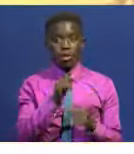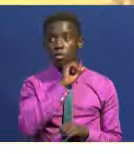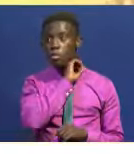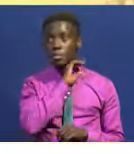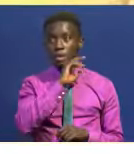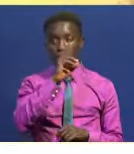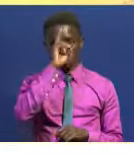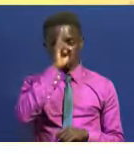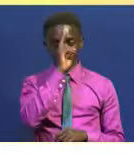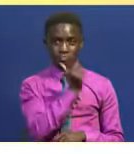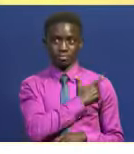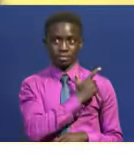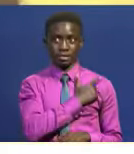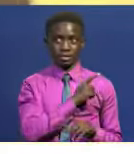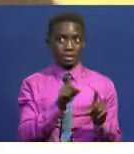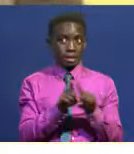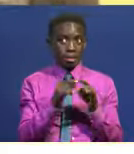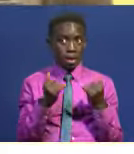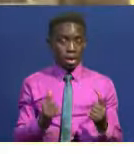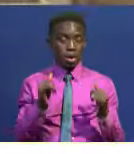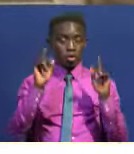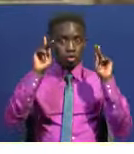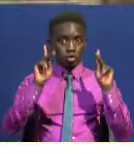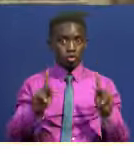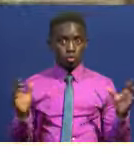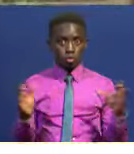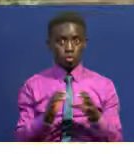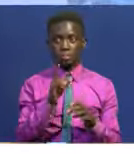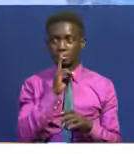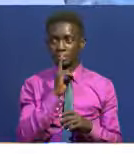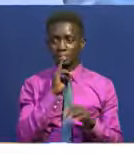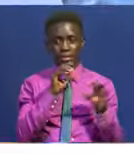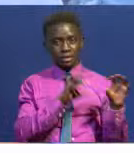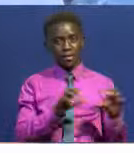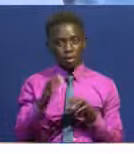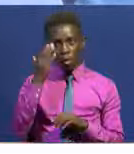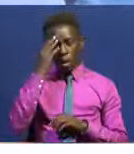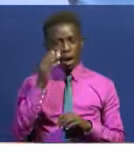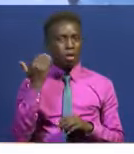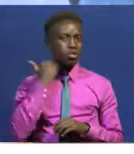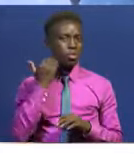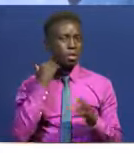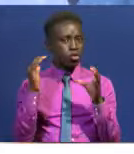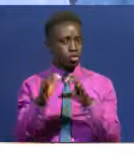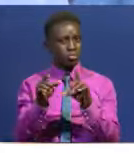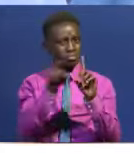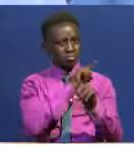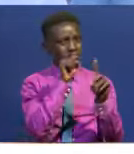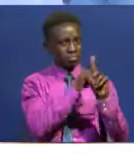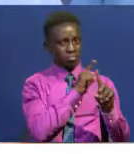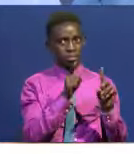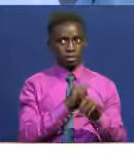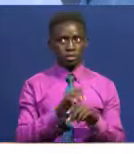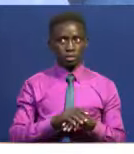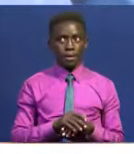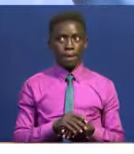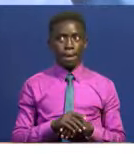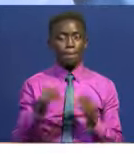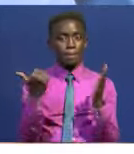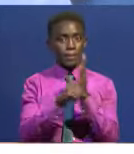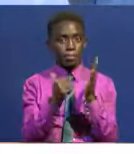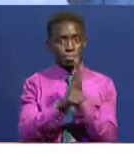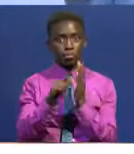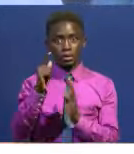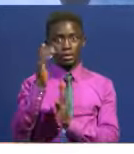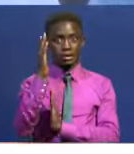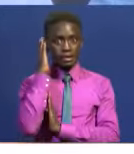Kisumu residents continue to agonize in the hands of killer gangs. The issue of insecurity is not because waizi wamewashinda. It is